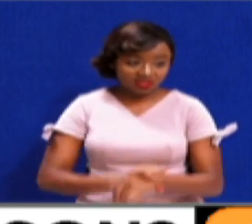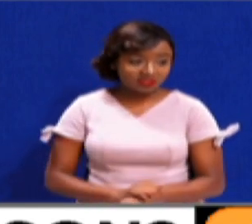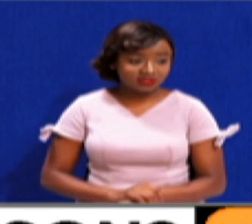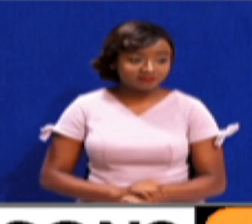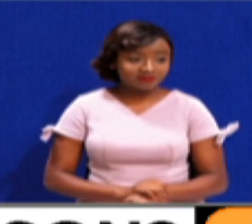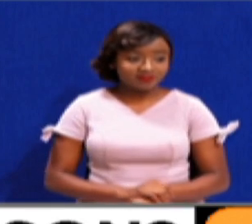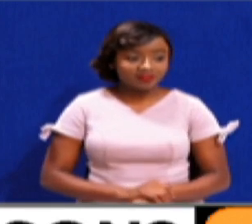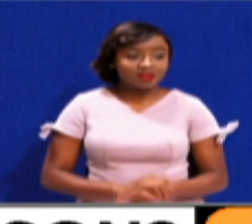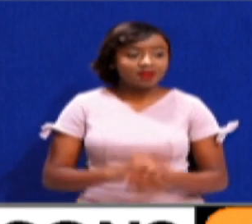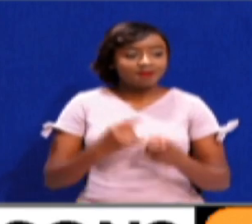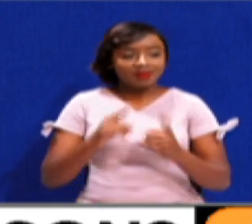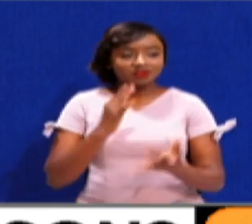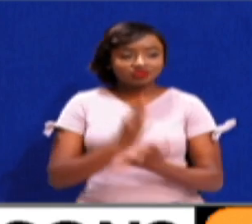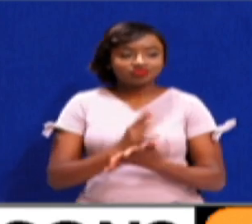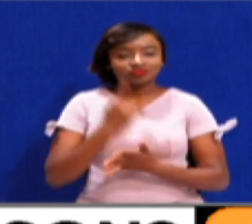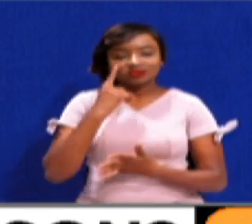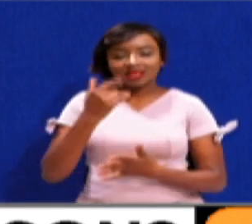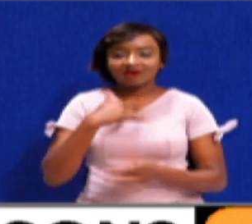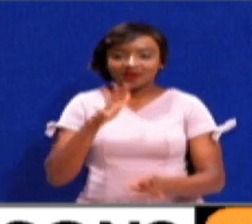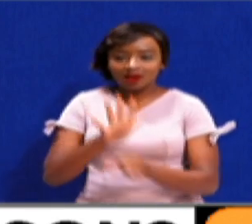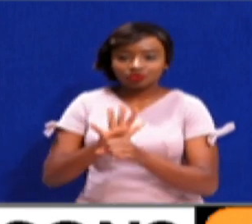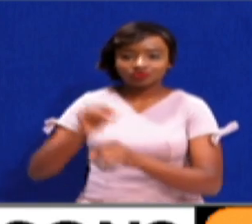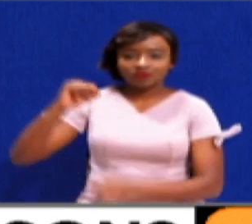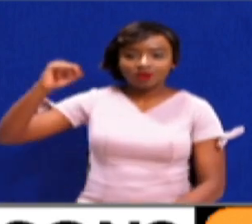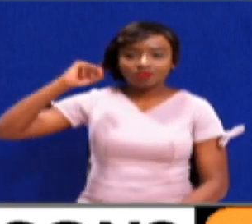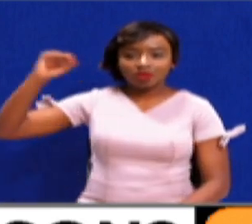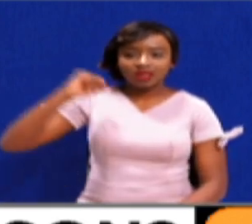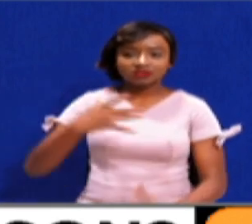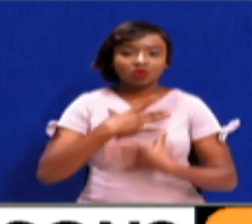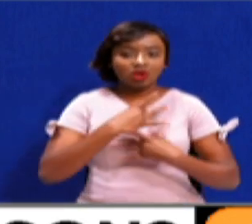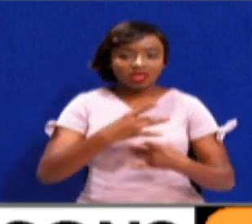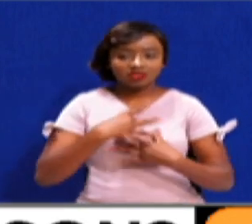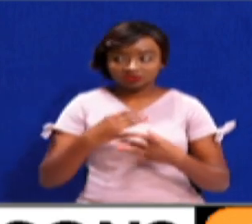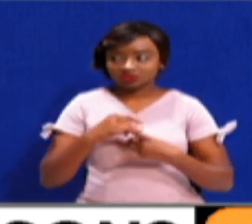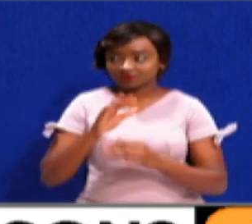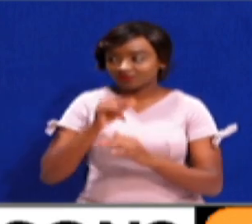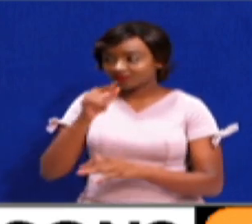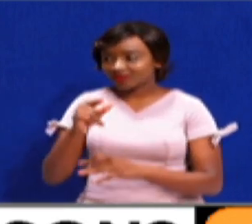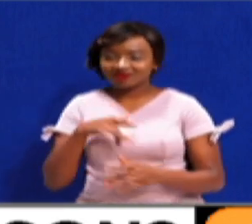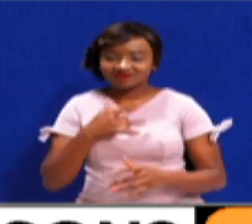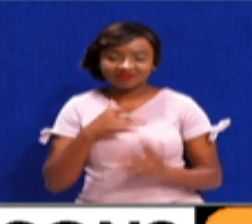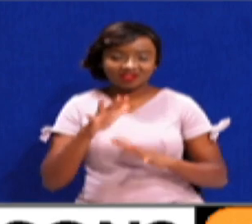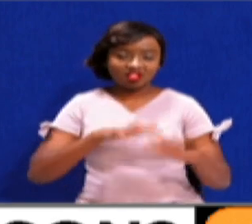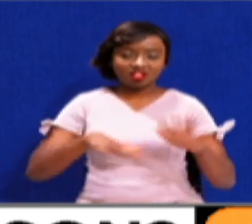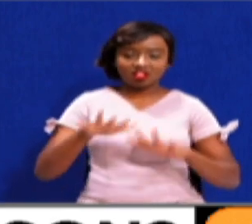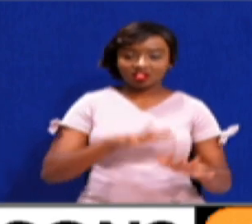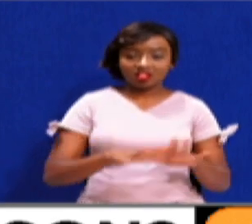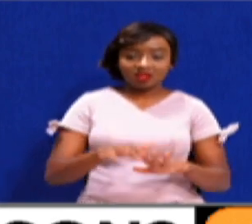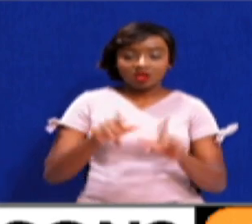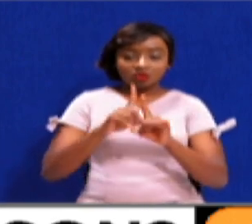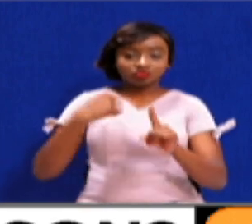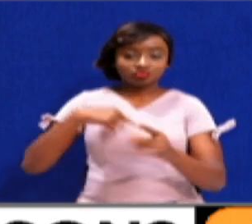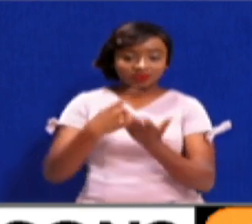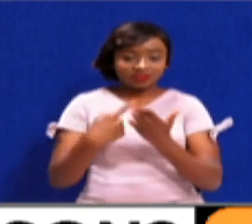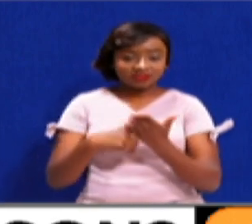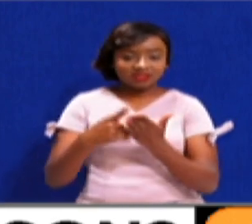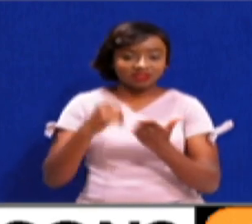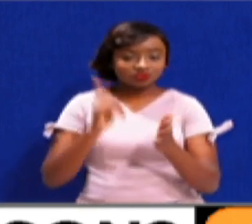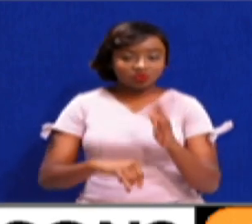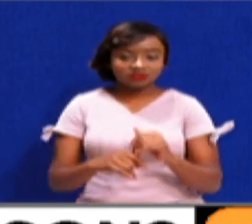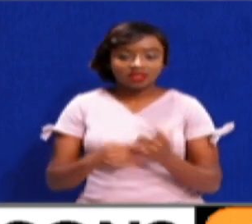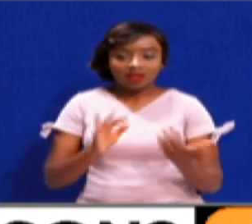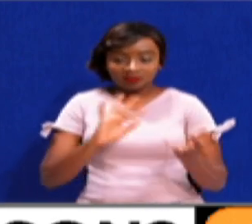there's, as you can see, there's a lot of political undertones. And I think that is what overshadows everything. And I think what we were discussing, Francis, was interesting about,